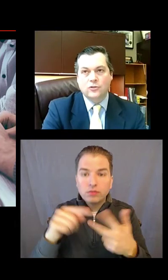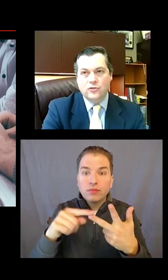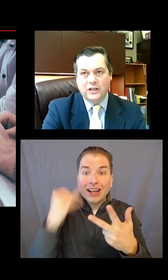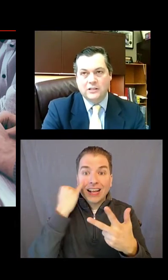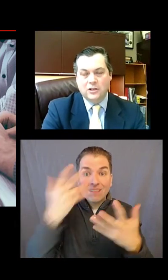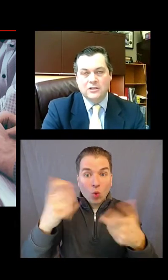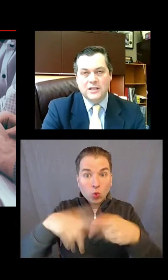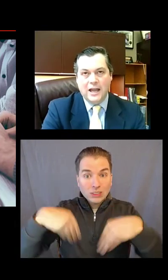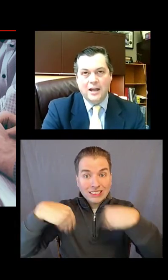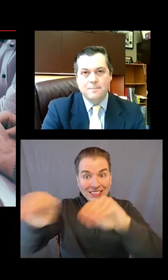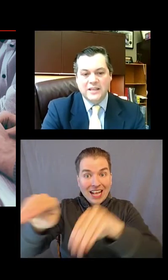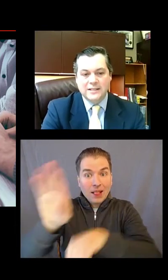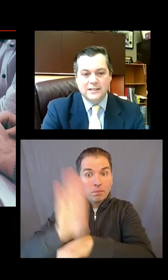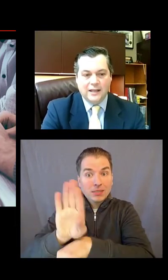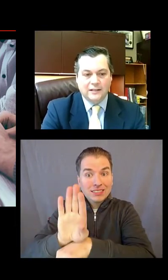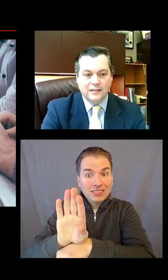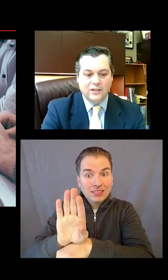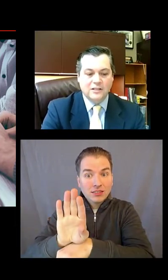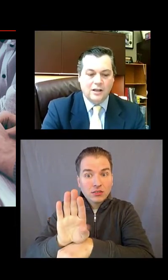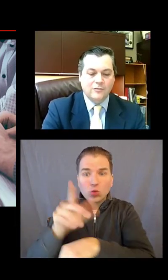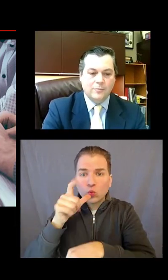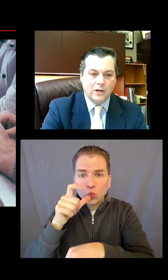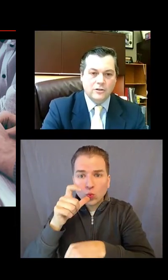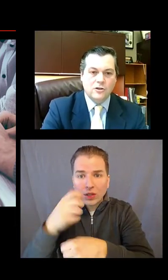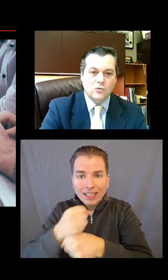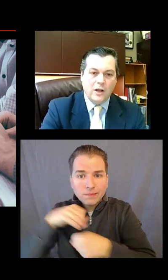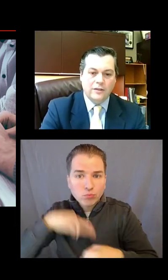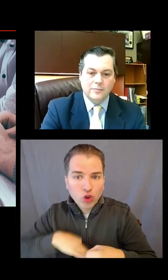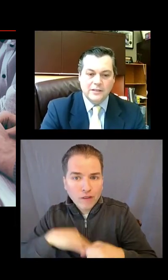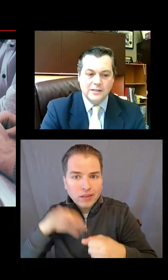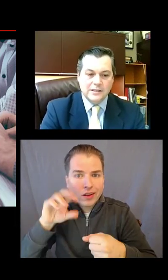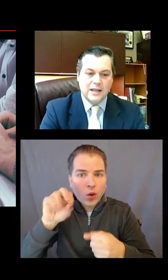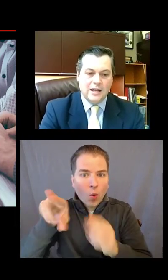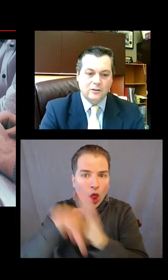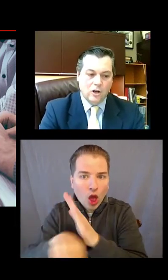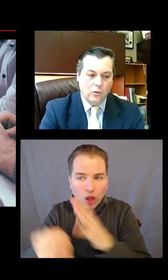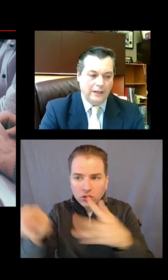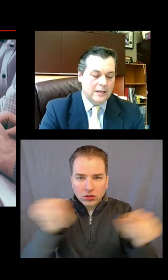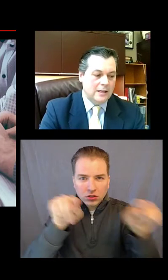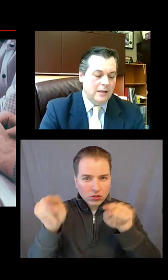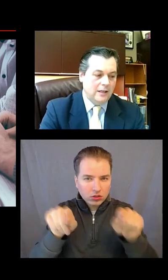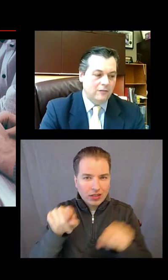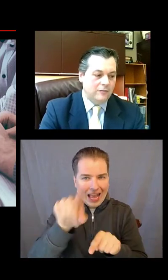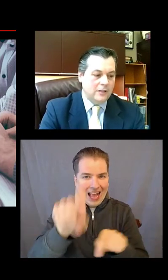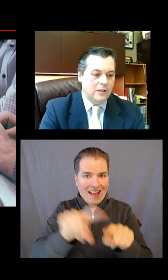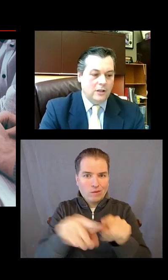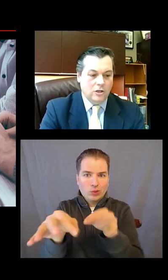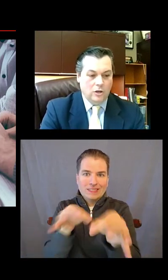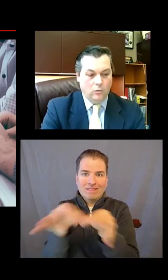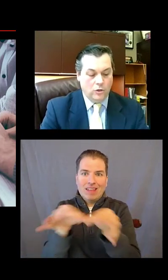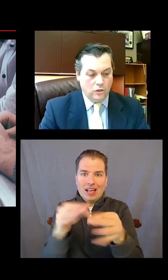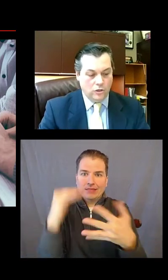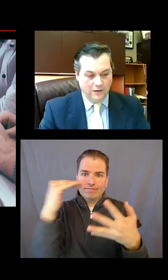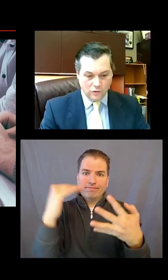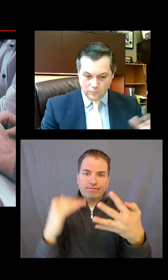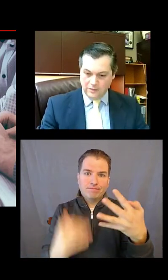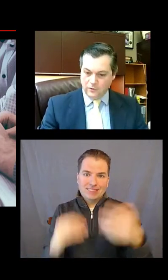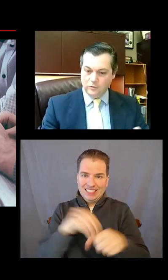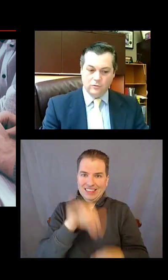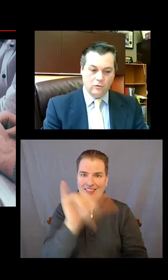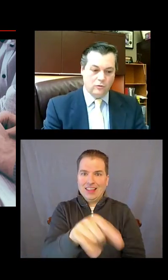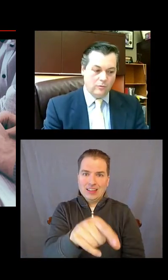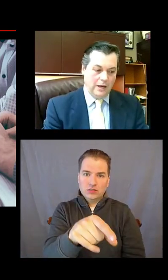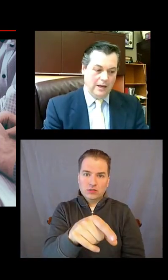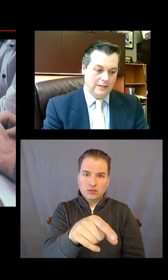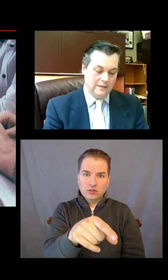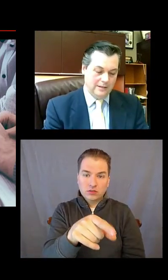any restrictions on business activities of the partners while the business is ongoing. If you have two